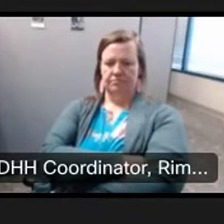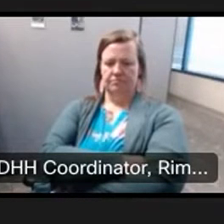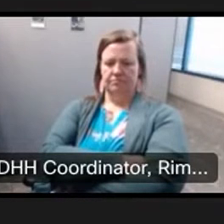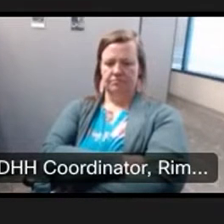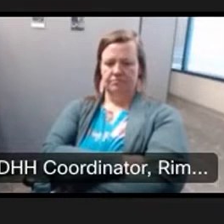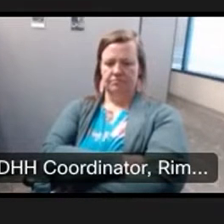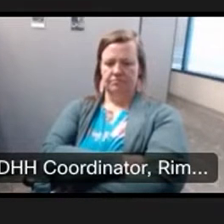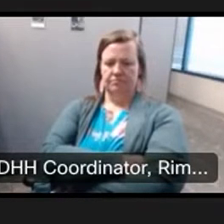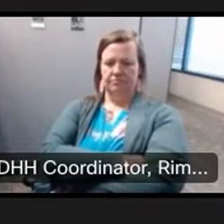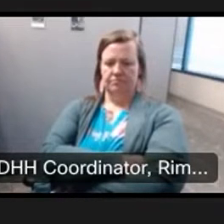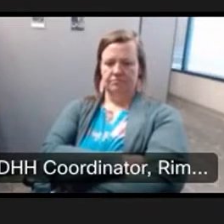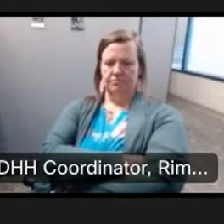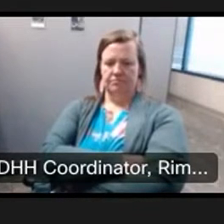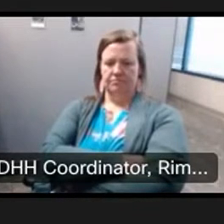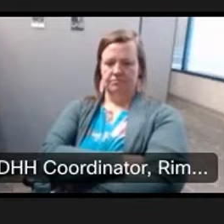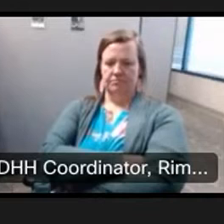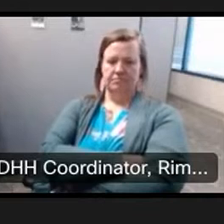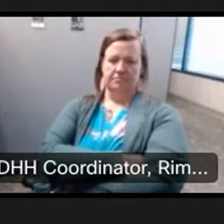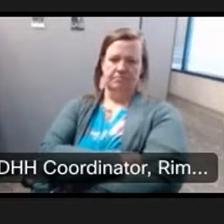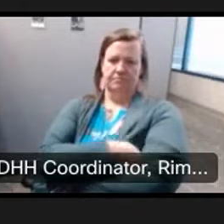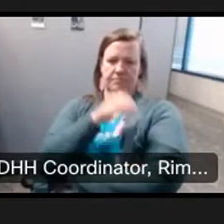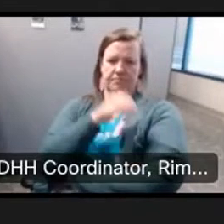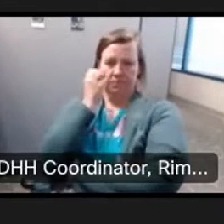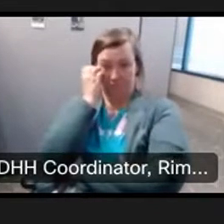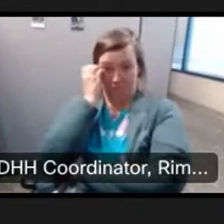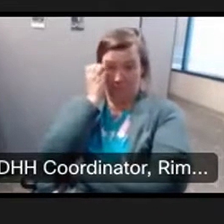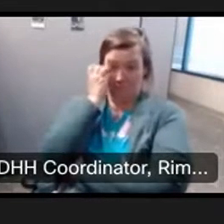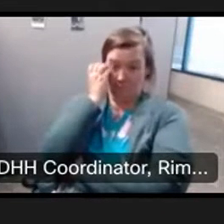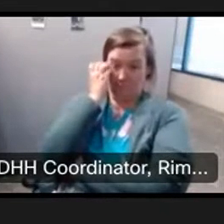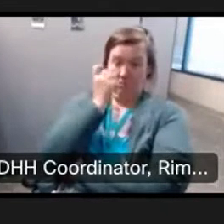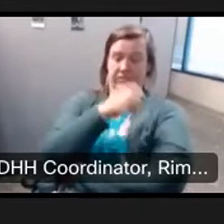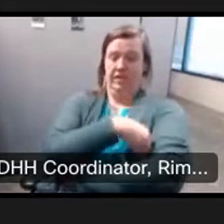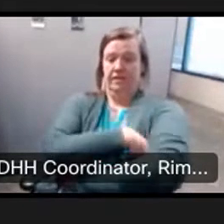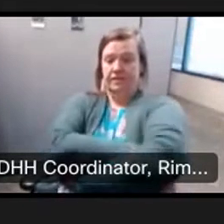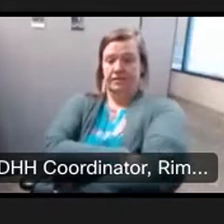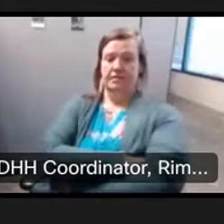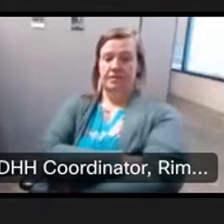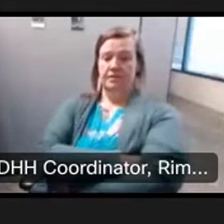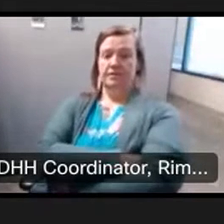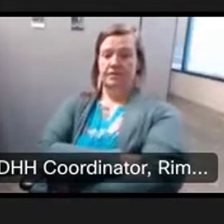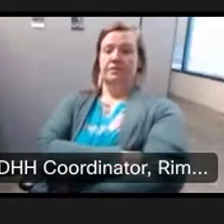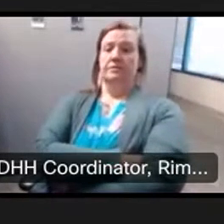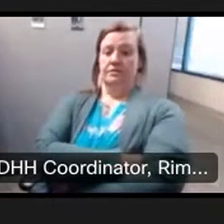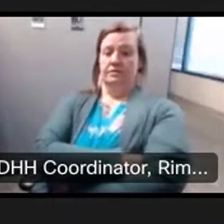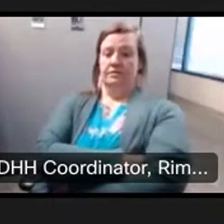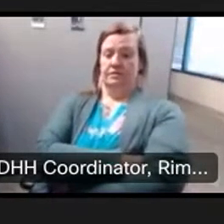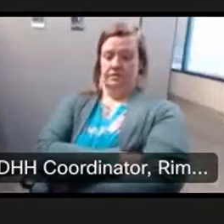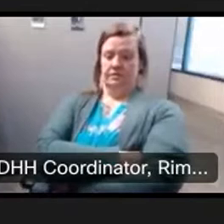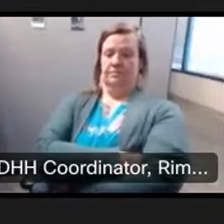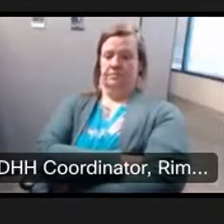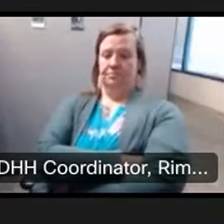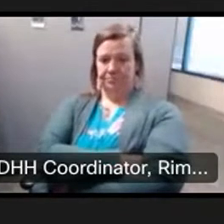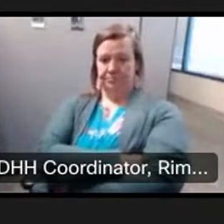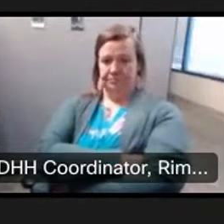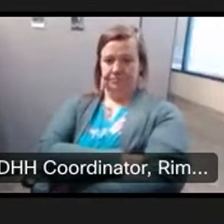through the comments, and then I want to open it up, and hopefully we'll see if some folks might want to unmute themselves and talk about this a little bit. And I really hope you understand